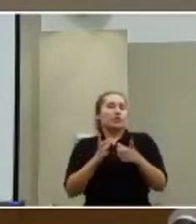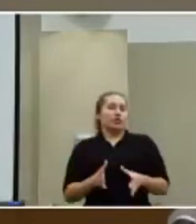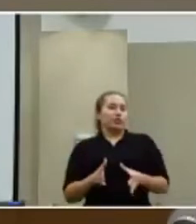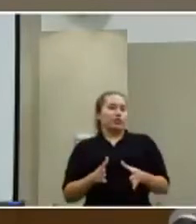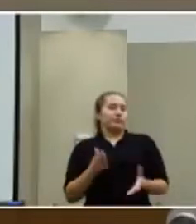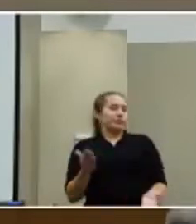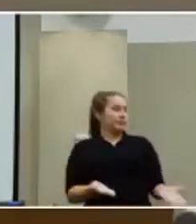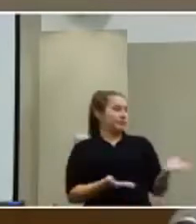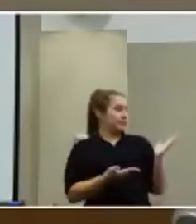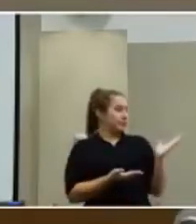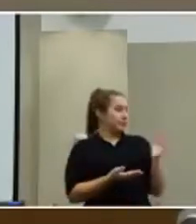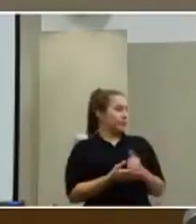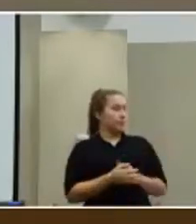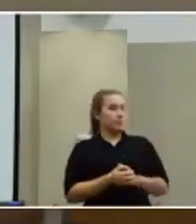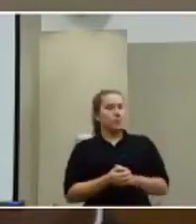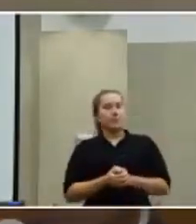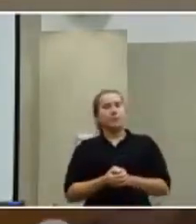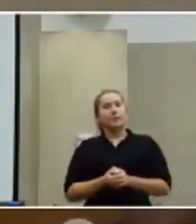Mr. Pavan.